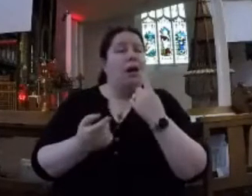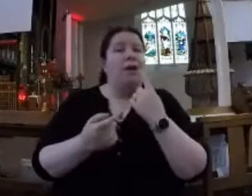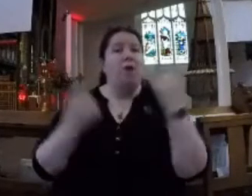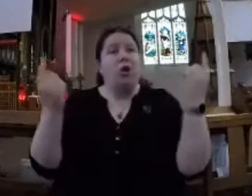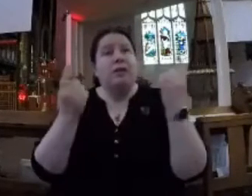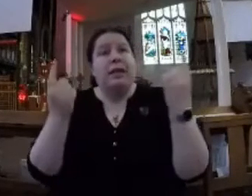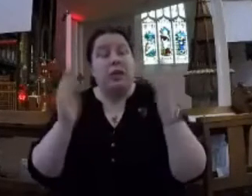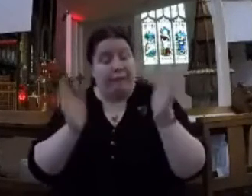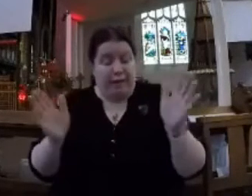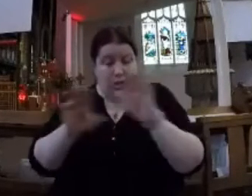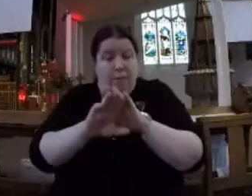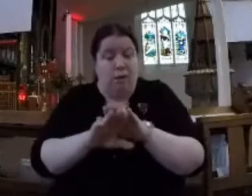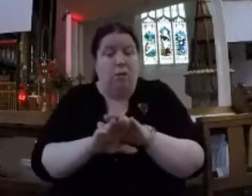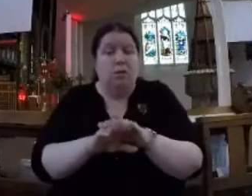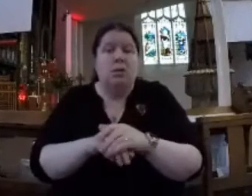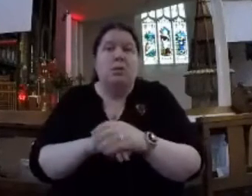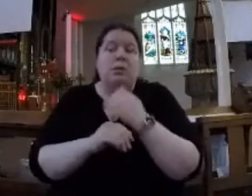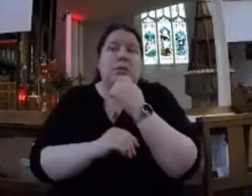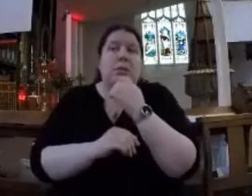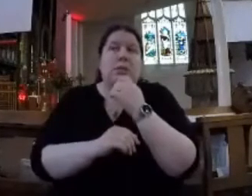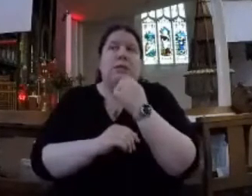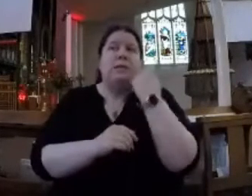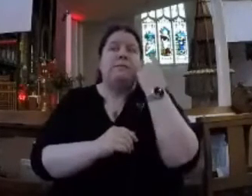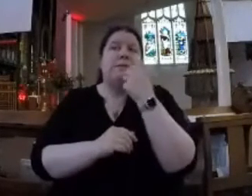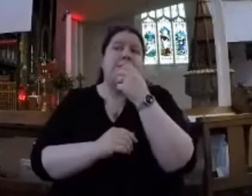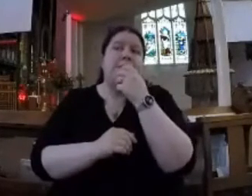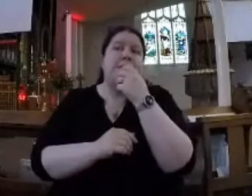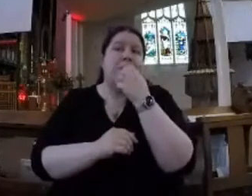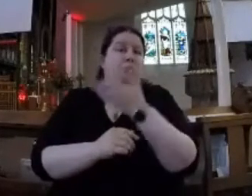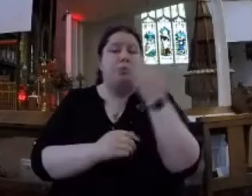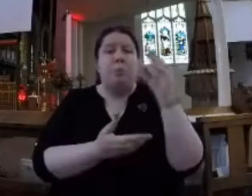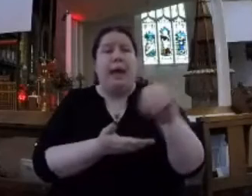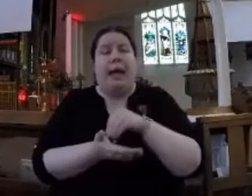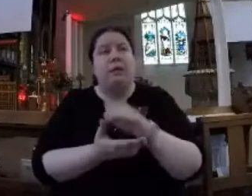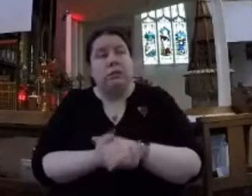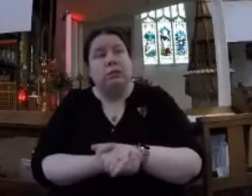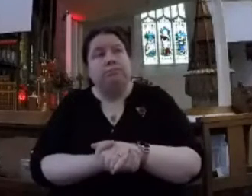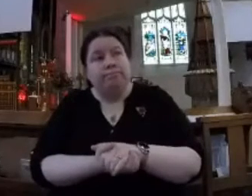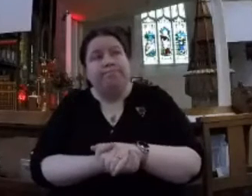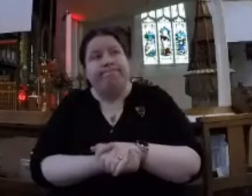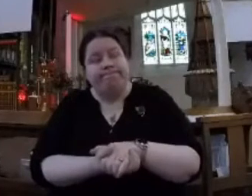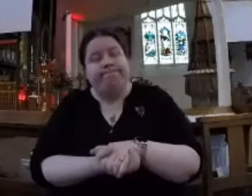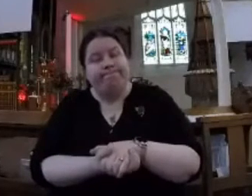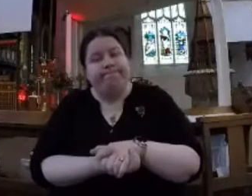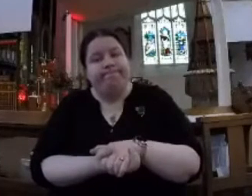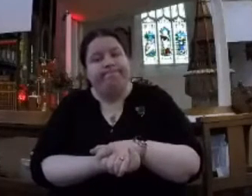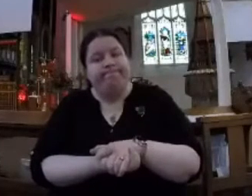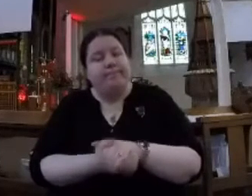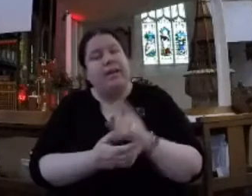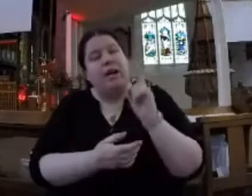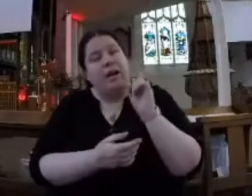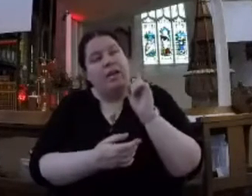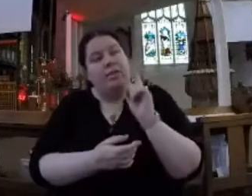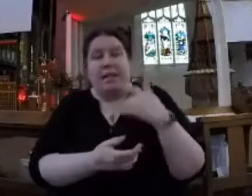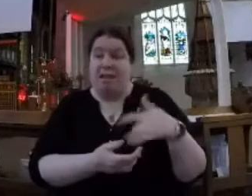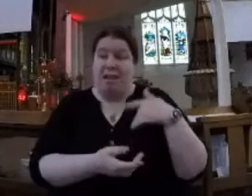get cover, and it's unpaid. That's the life of a